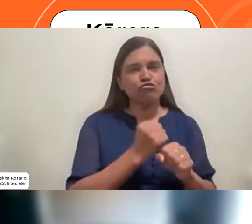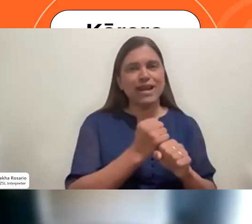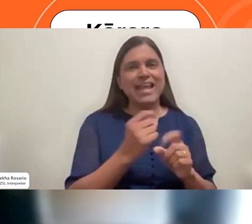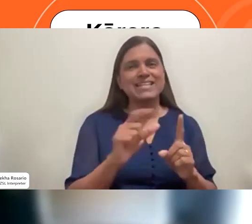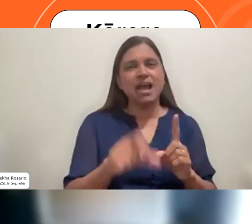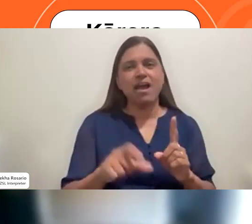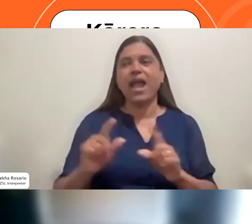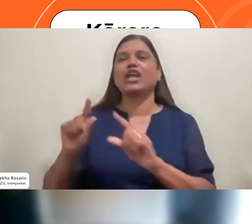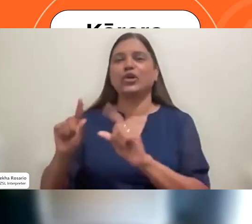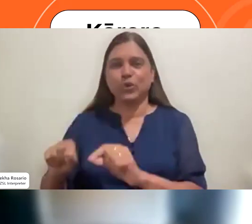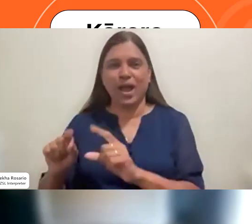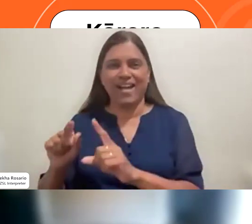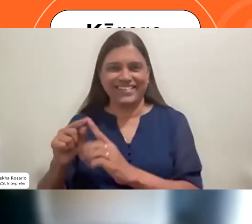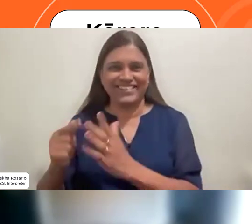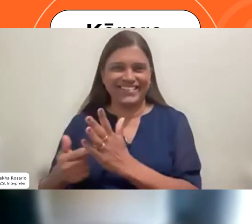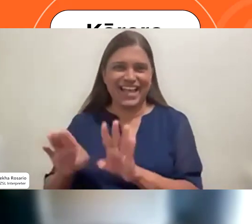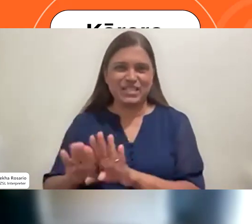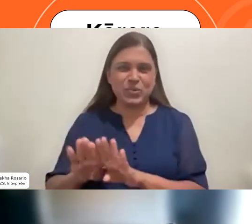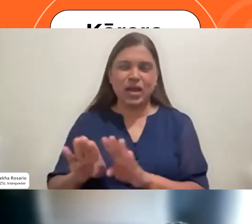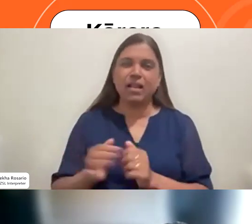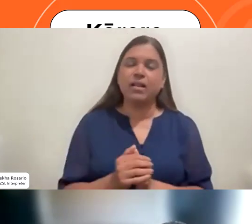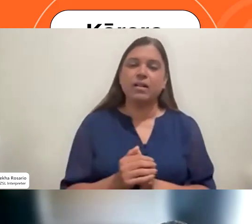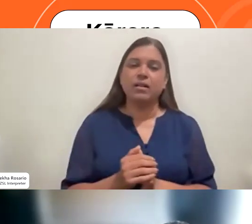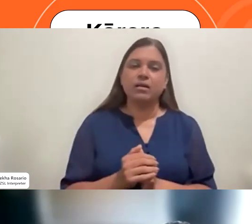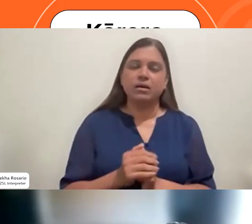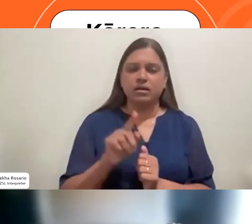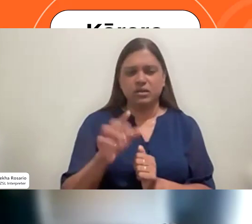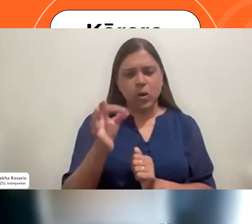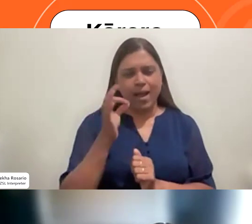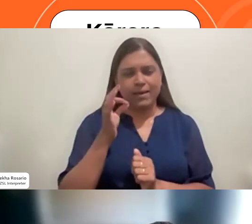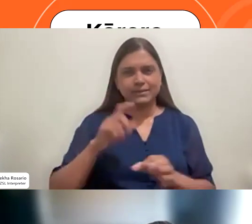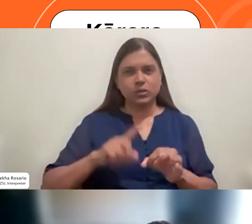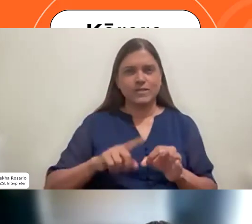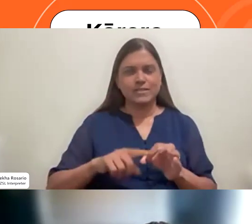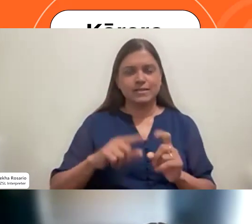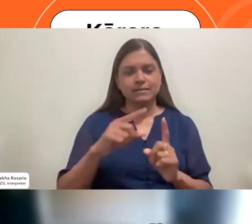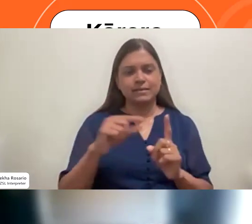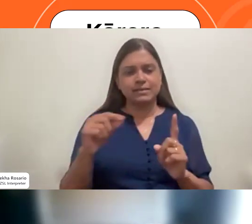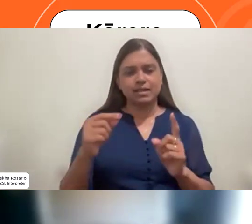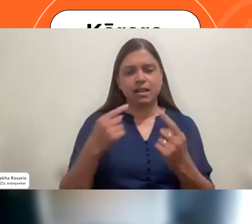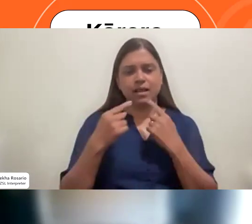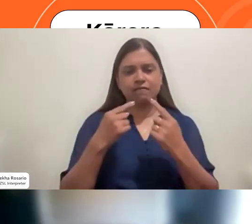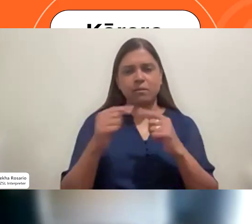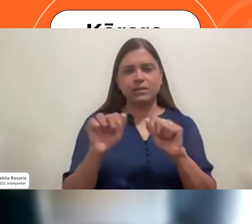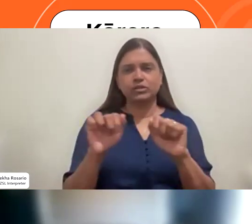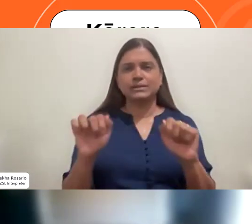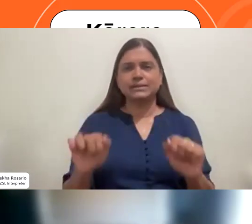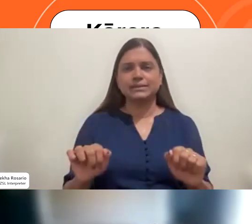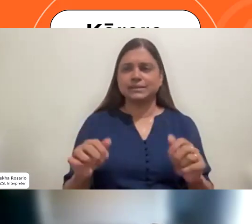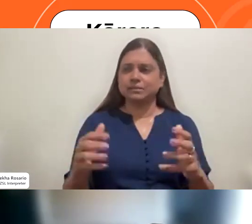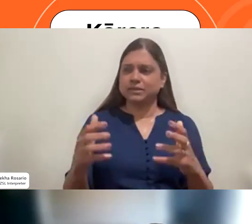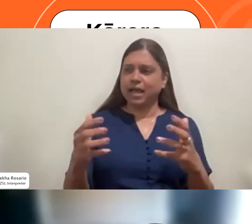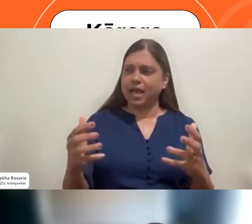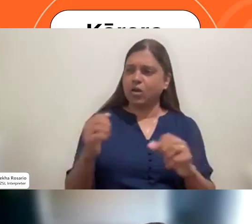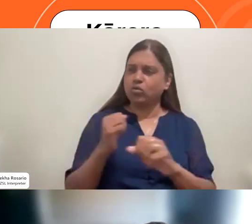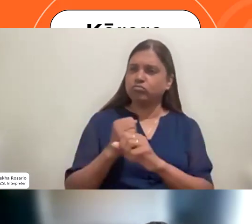For the question, what is the role for digital and information systems in promoting inclusion